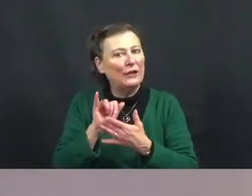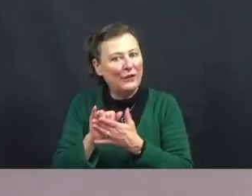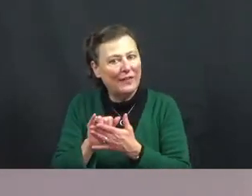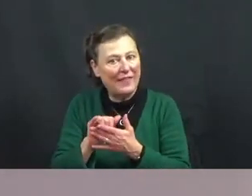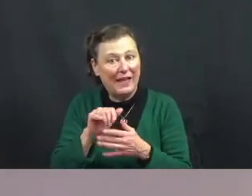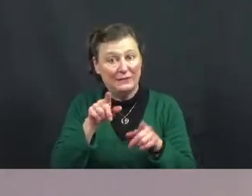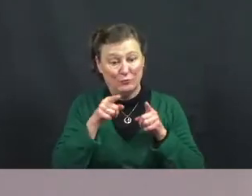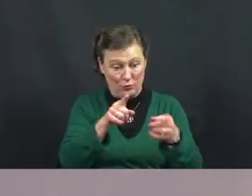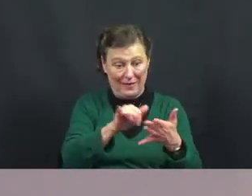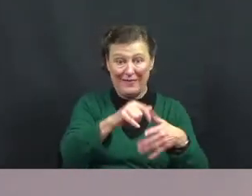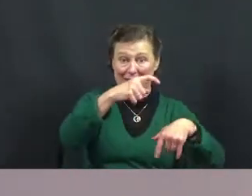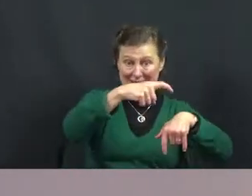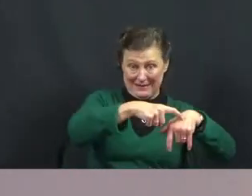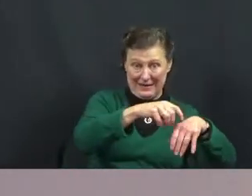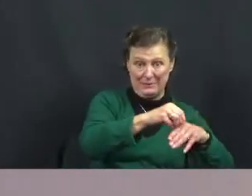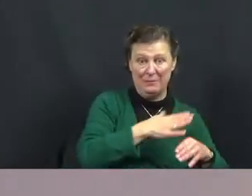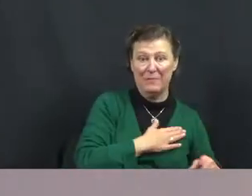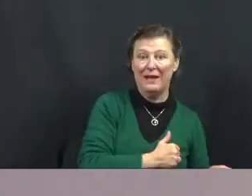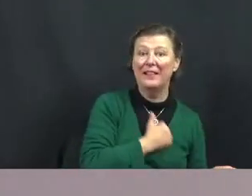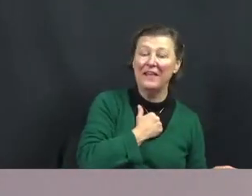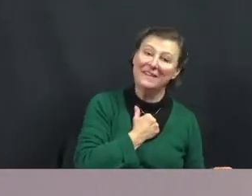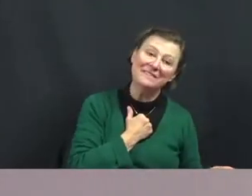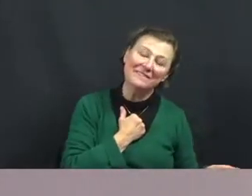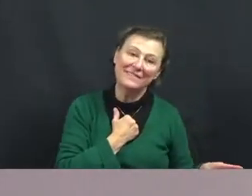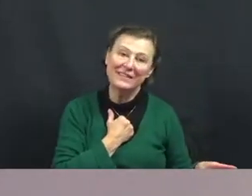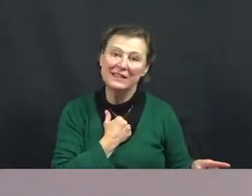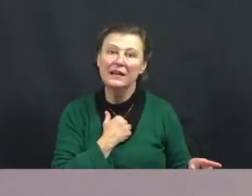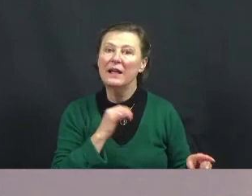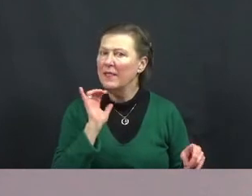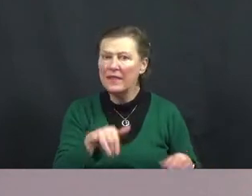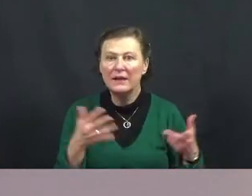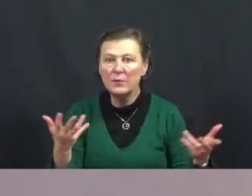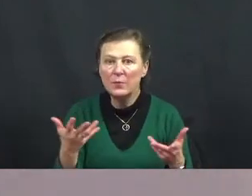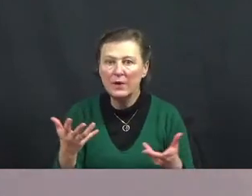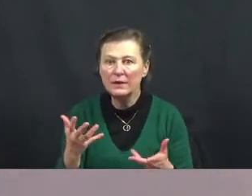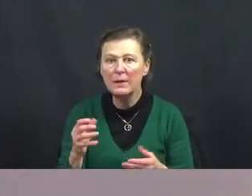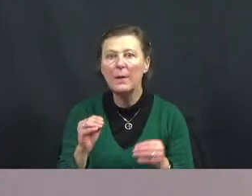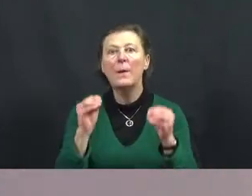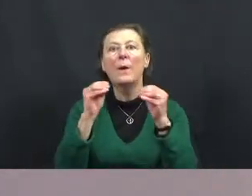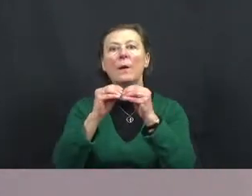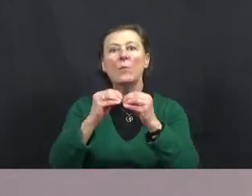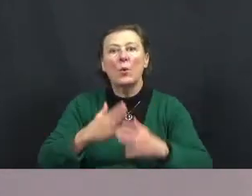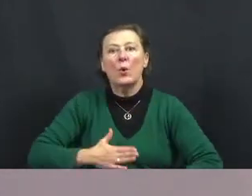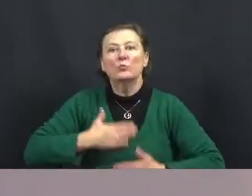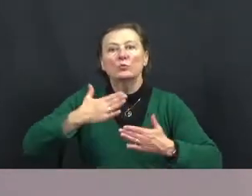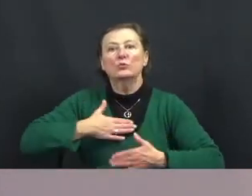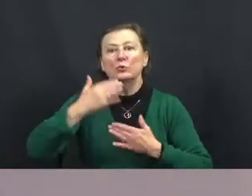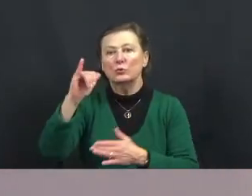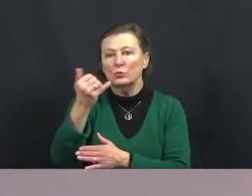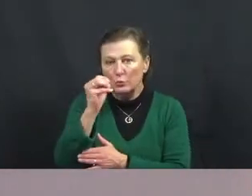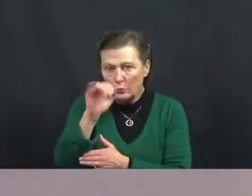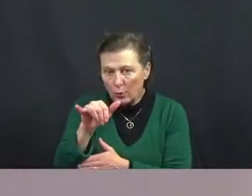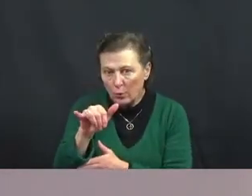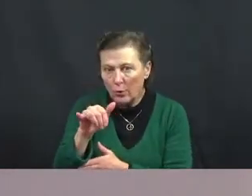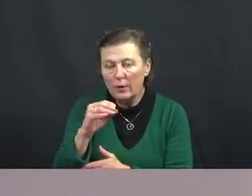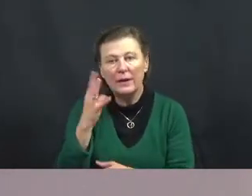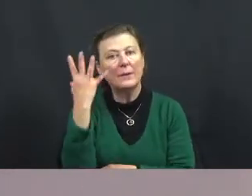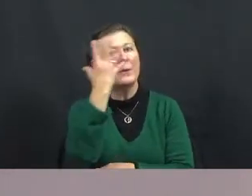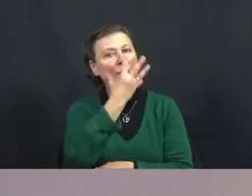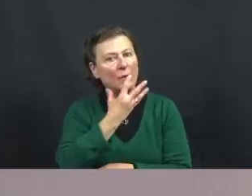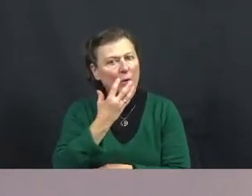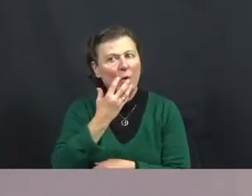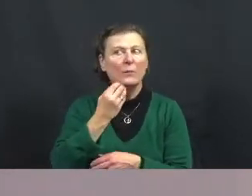this particular point in my life. And that is that there is more joy and beauty.